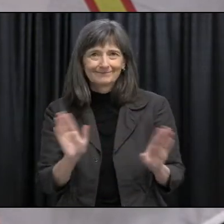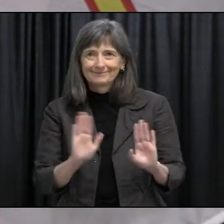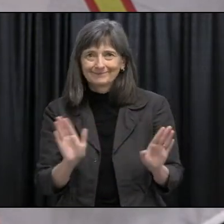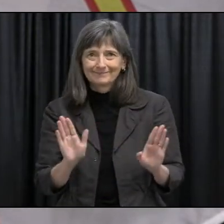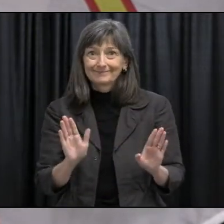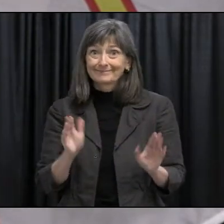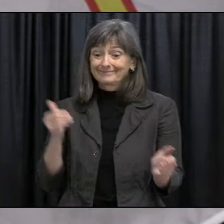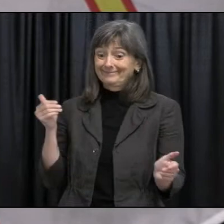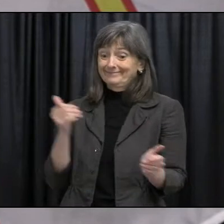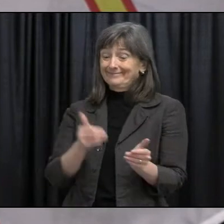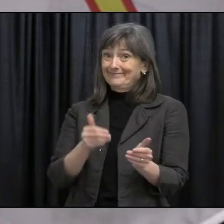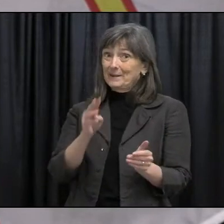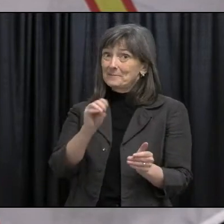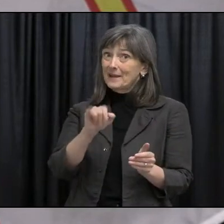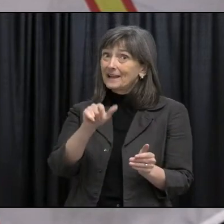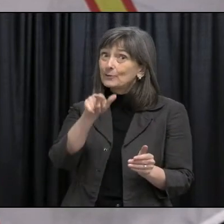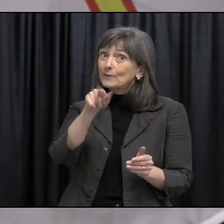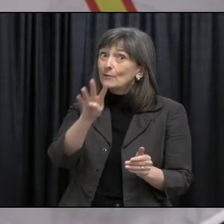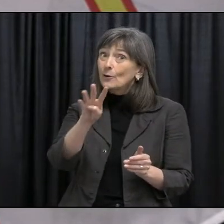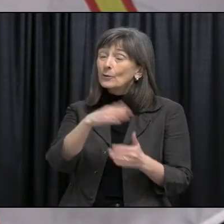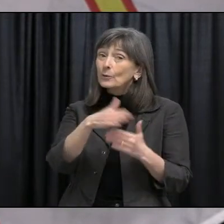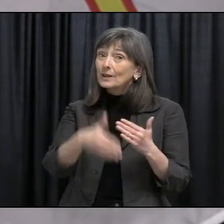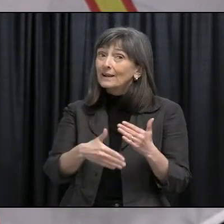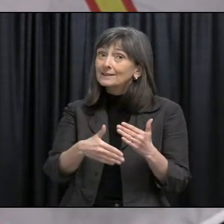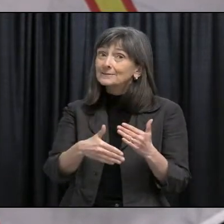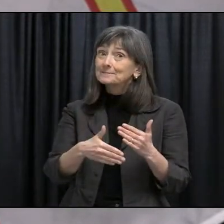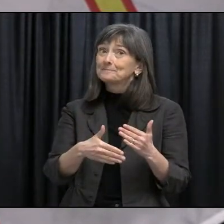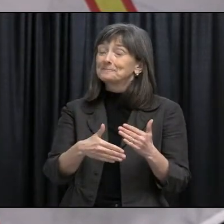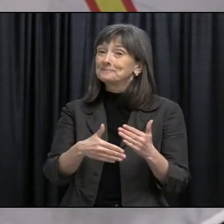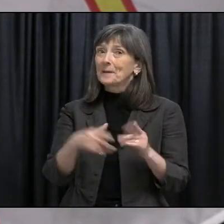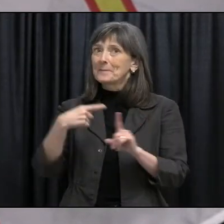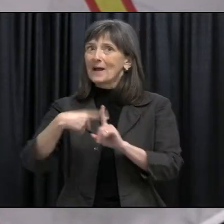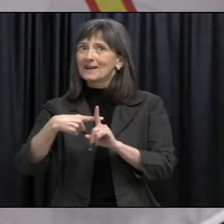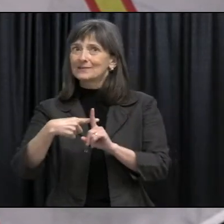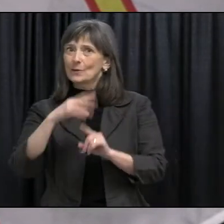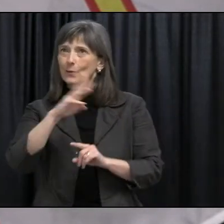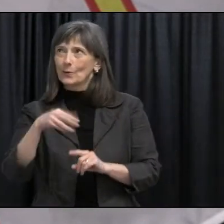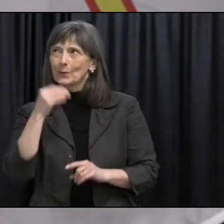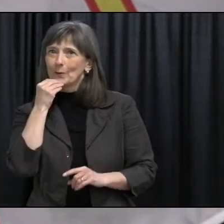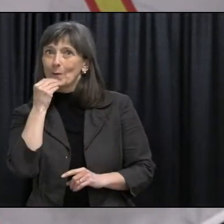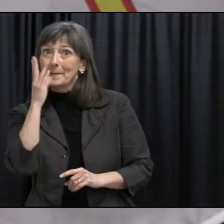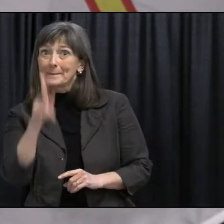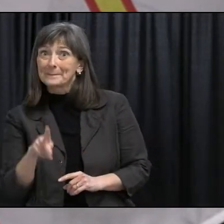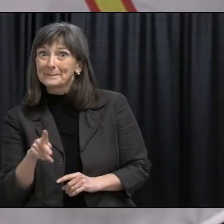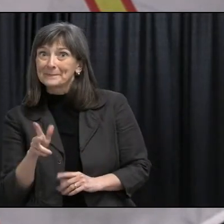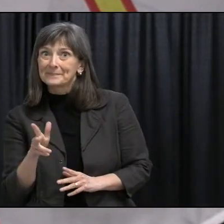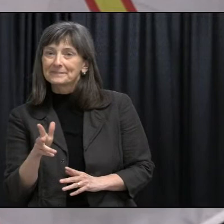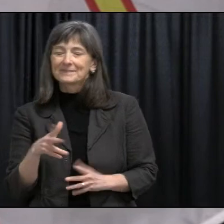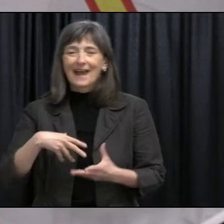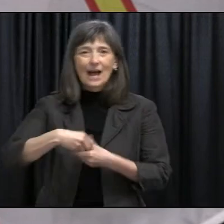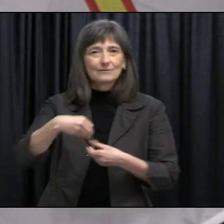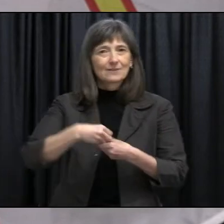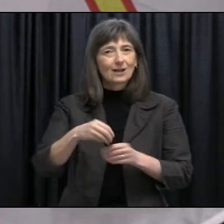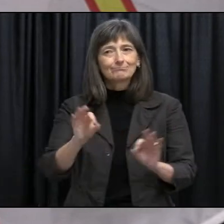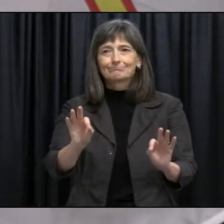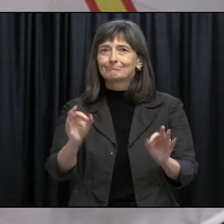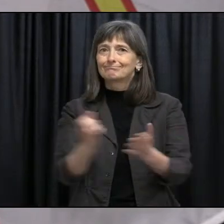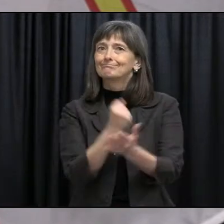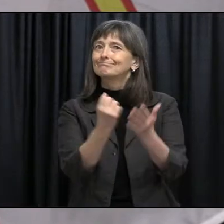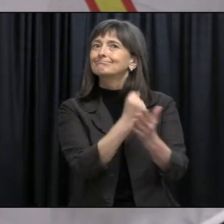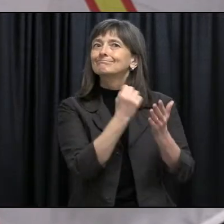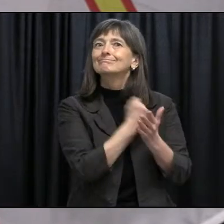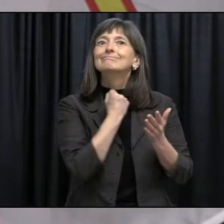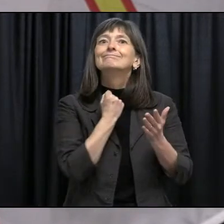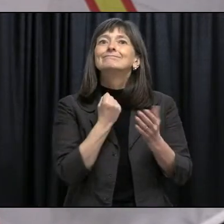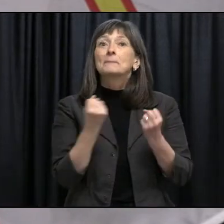May 24th weekend is approaching, along with the promise of warmer weather. And this is a great time to get outdoors. Many people in our province